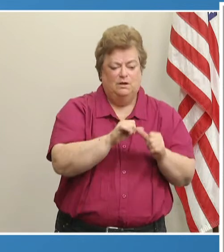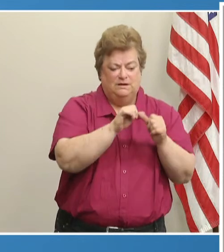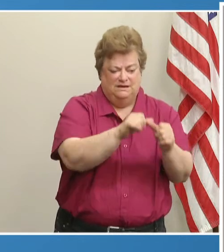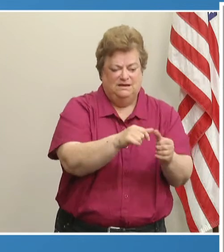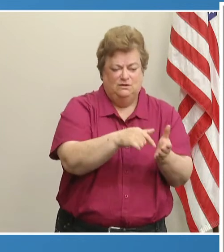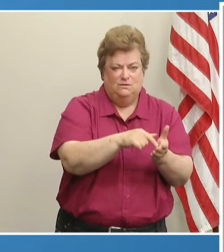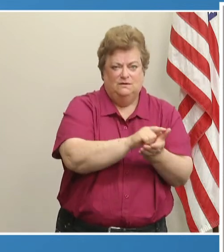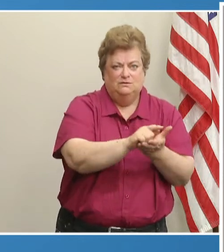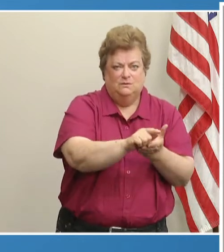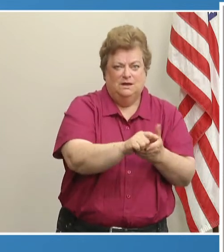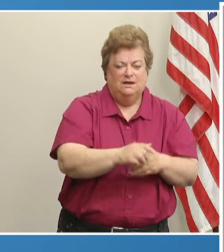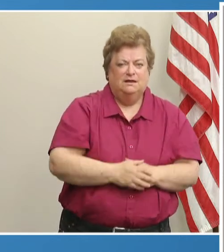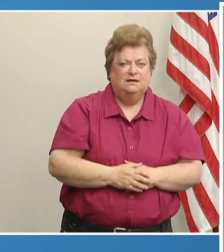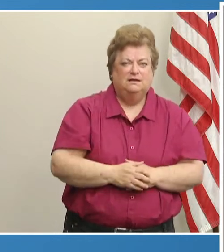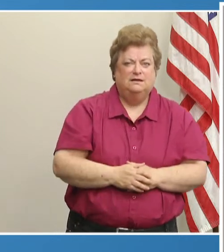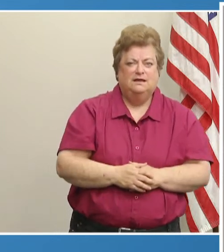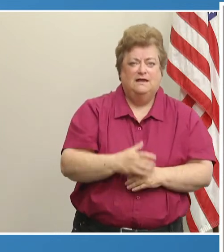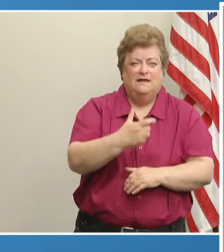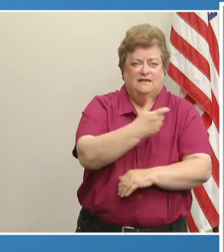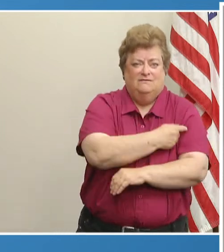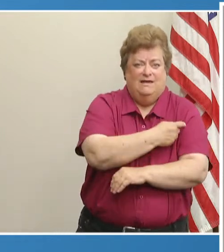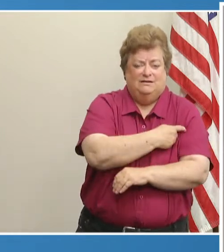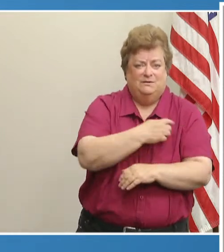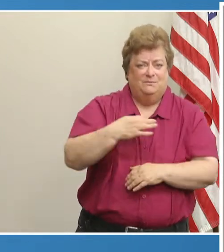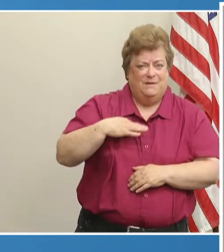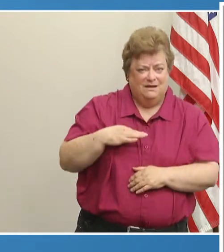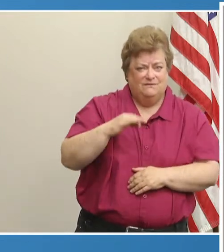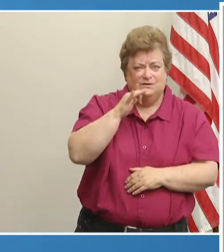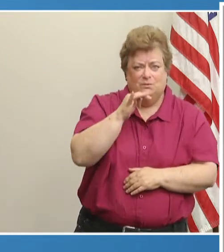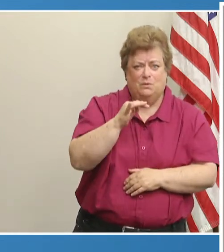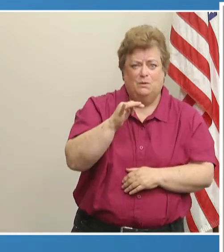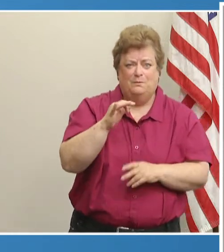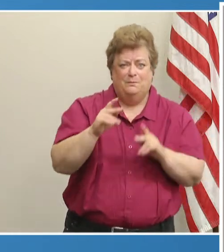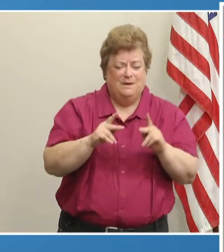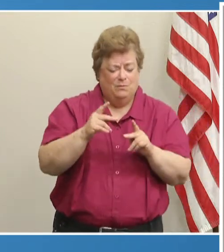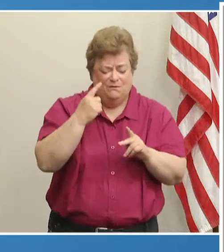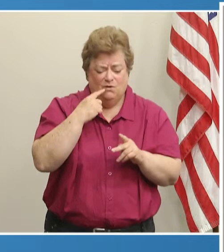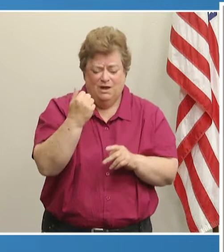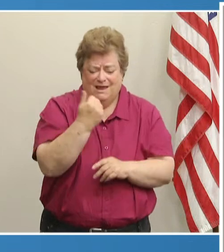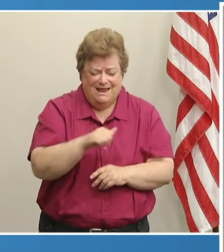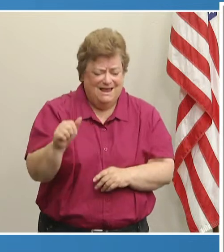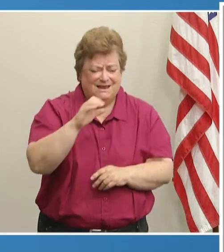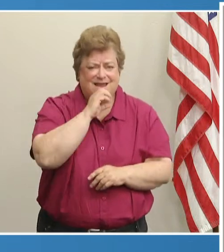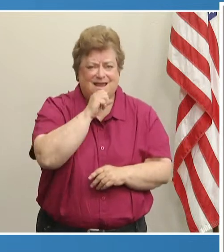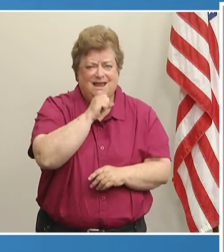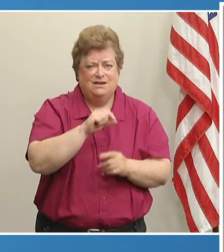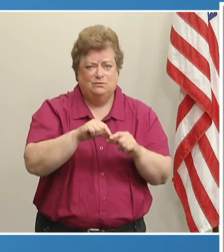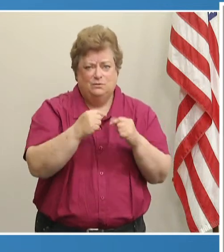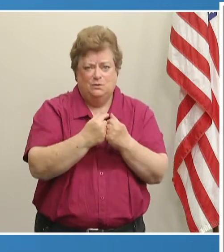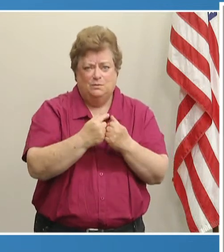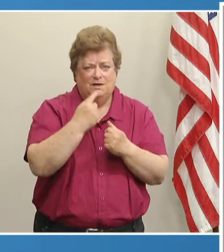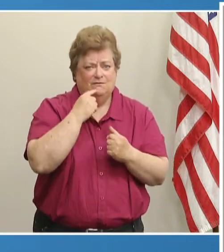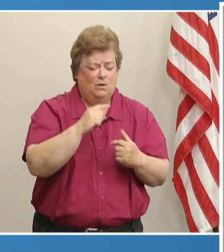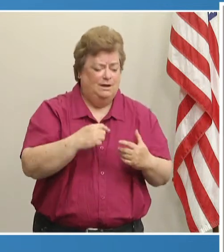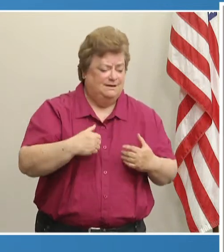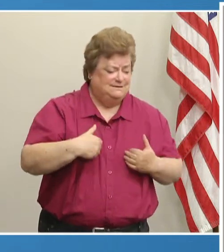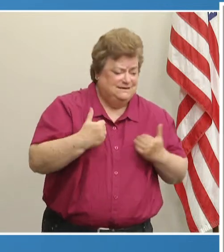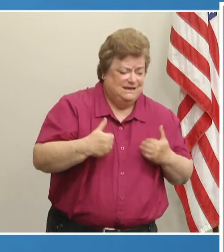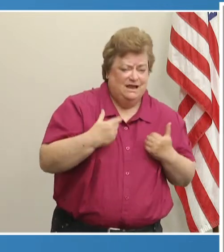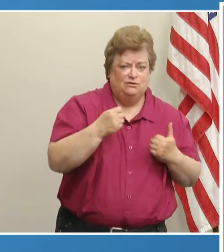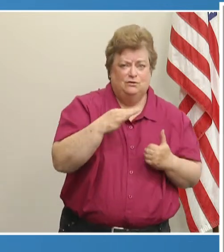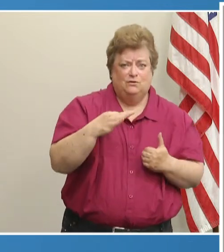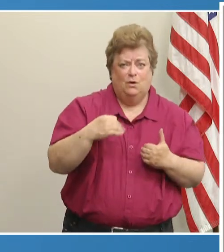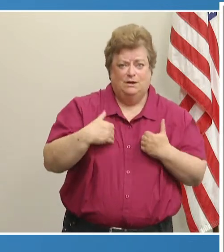week. COVID-19 vaccine benefits people in every age group, including teenagers and young adults.